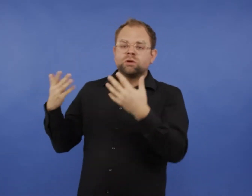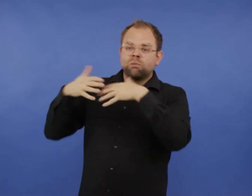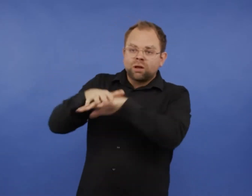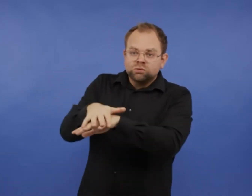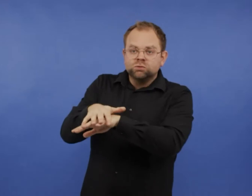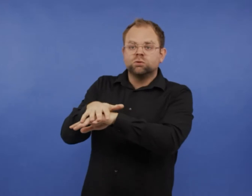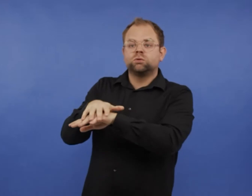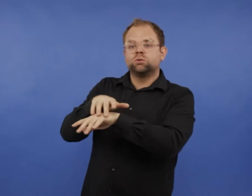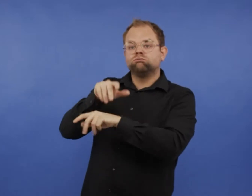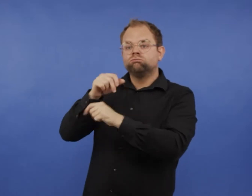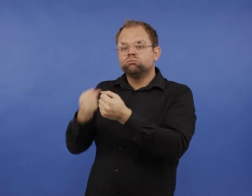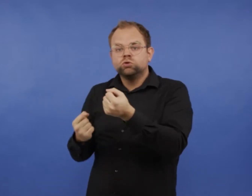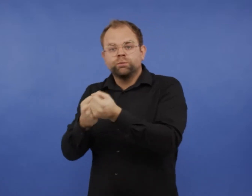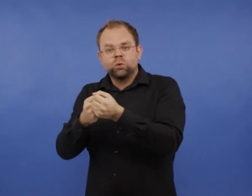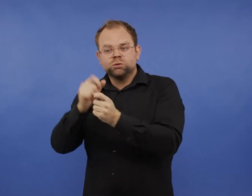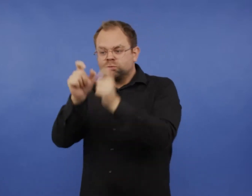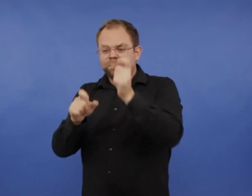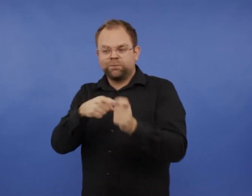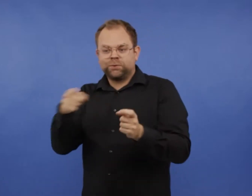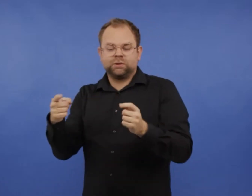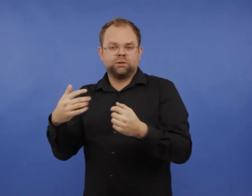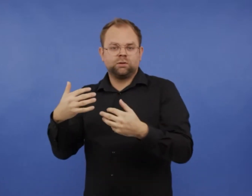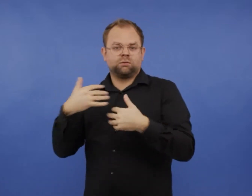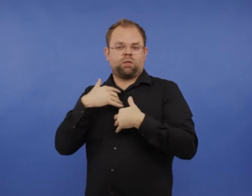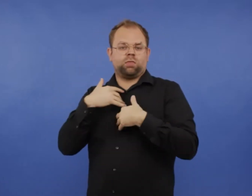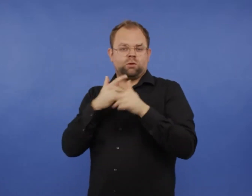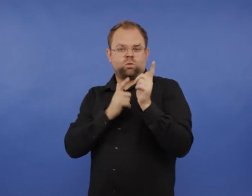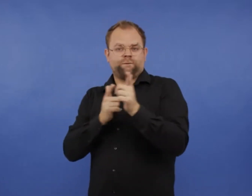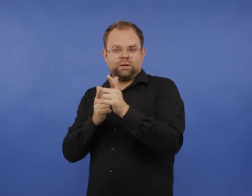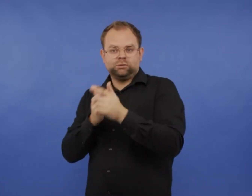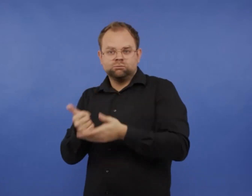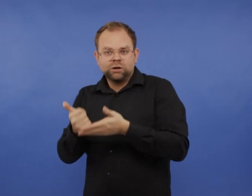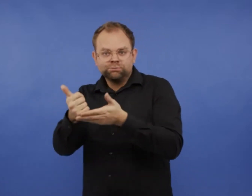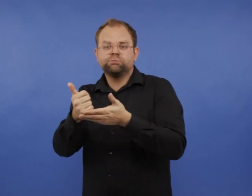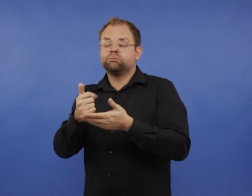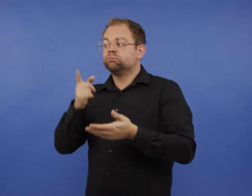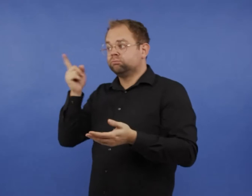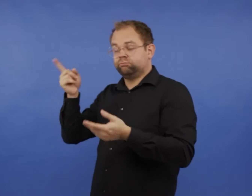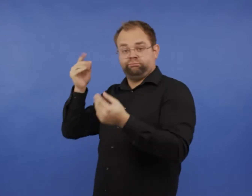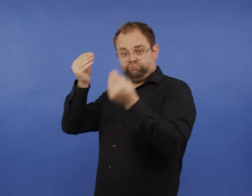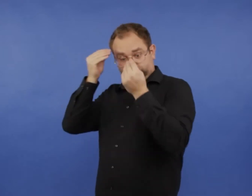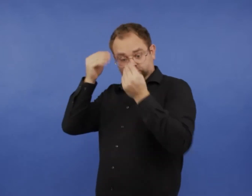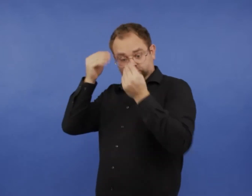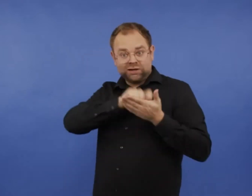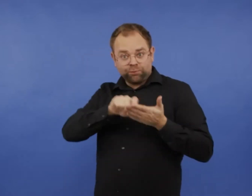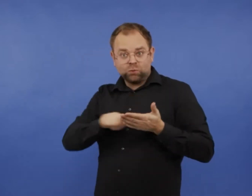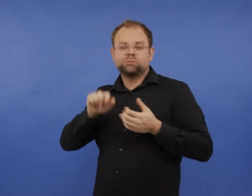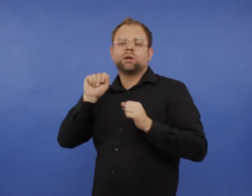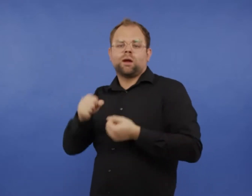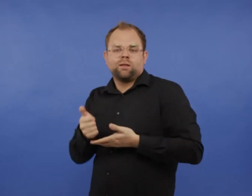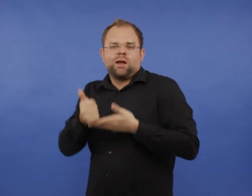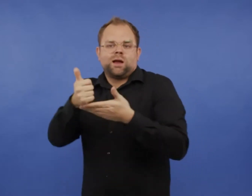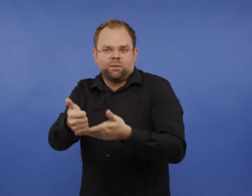implementation is inclusive and accessible for persons with disabilities. And we do need a lot of research and